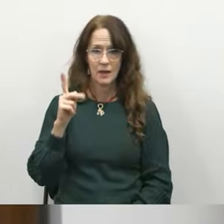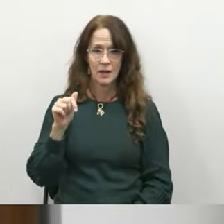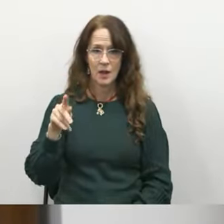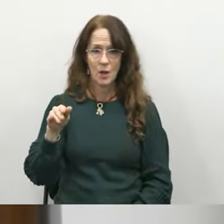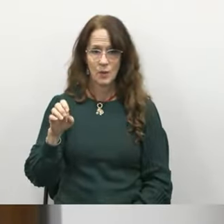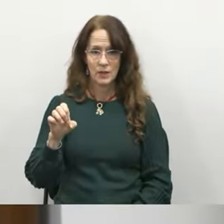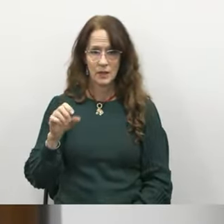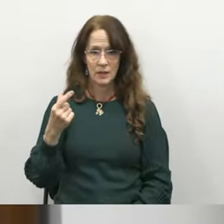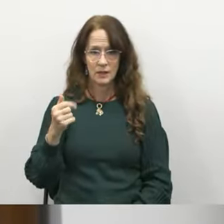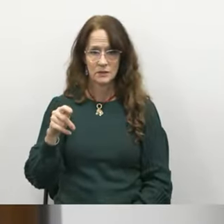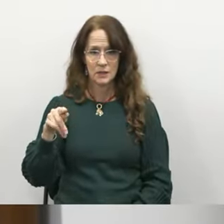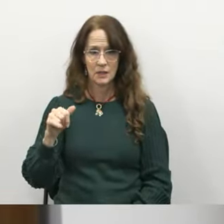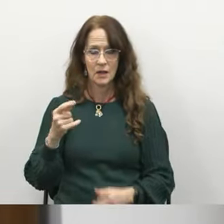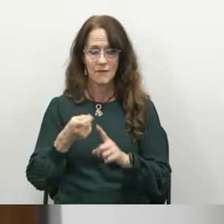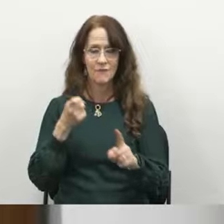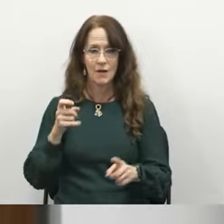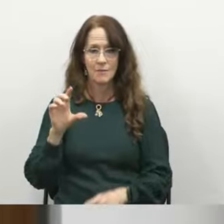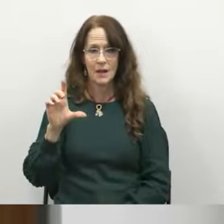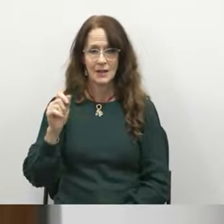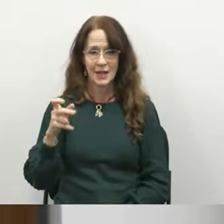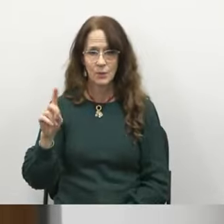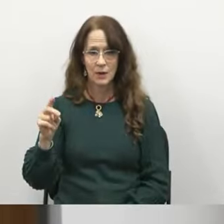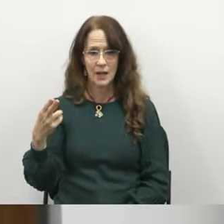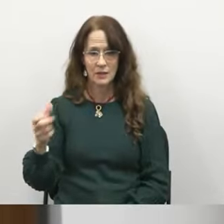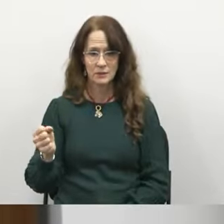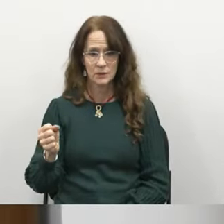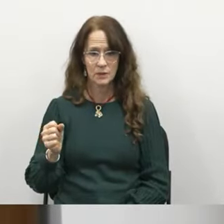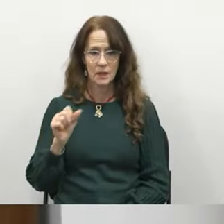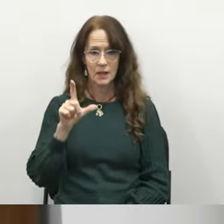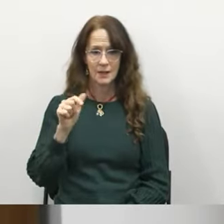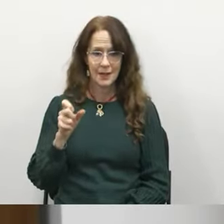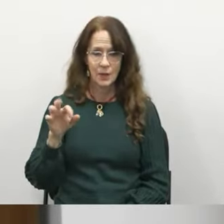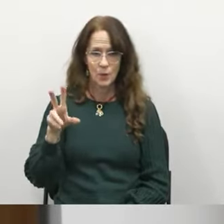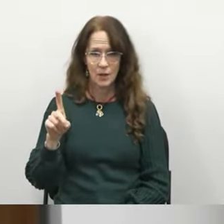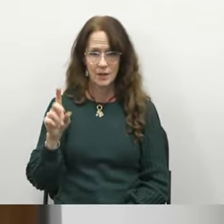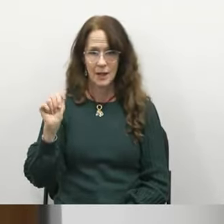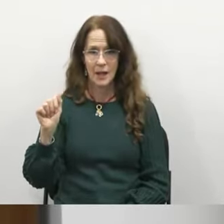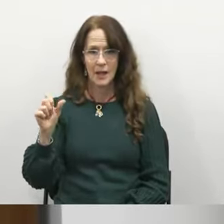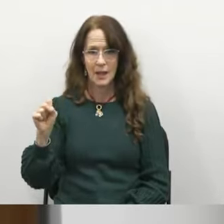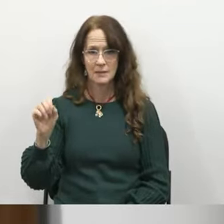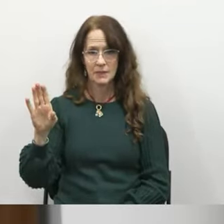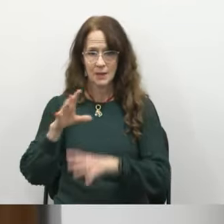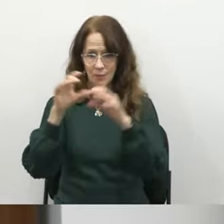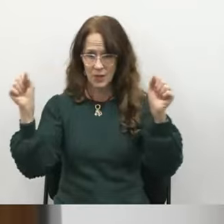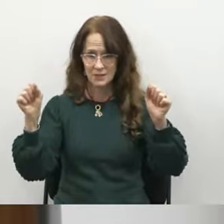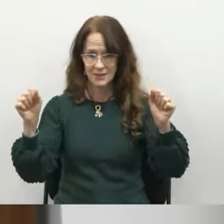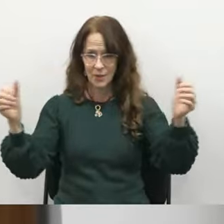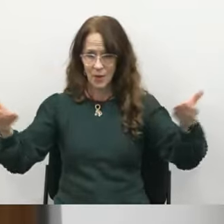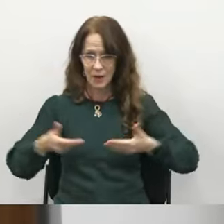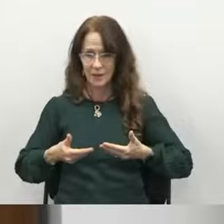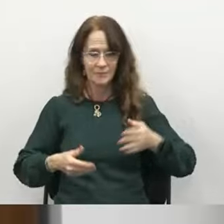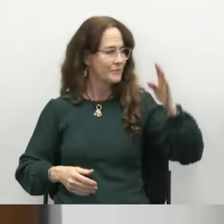from Lakewood High School, I believe our Lakewood ASB president. Welcome. Thank you.